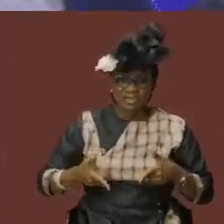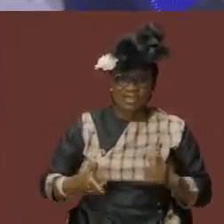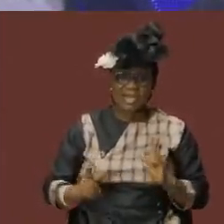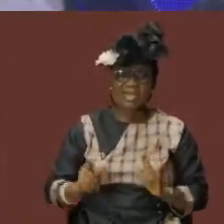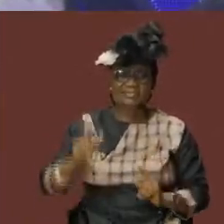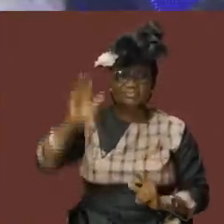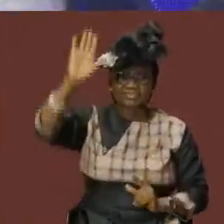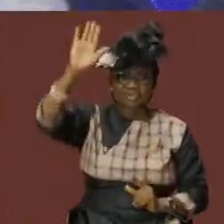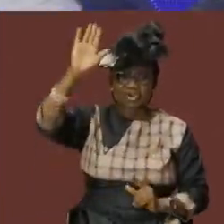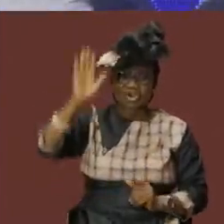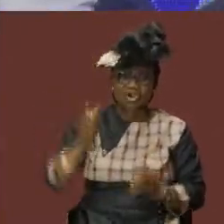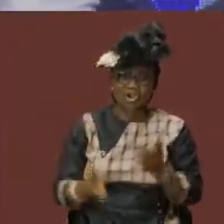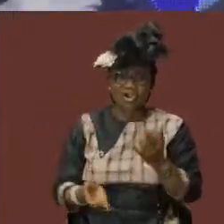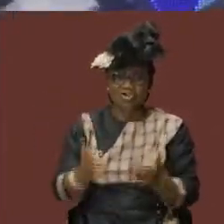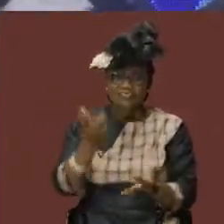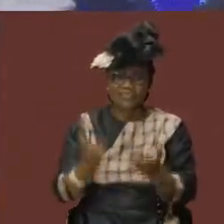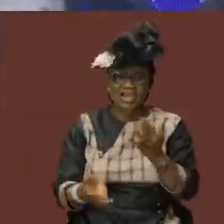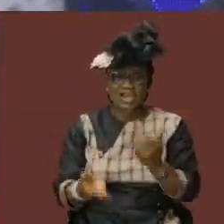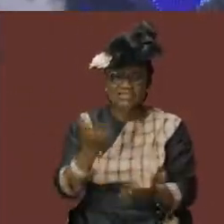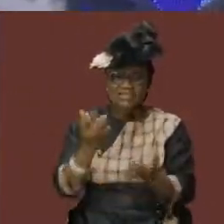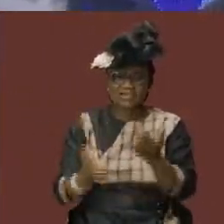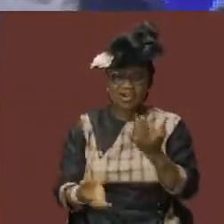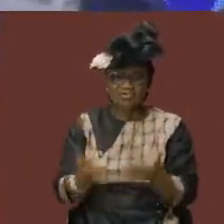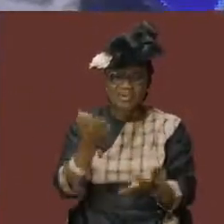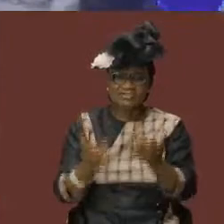Let your fire